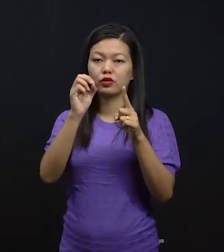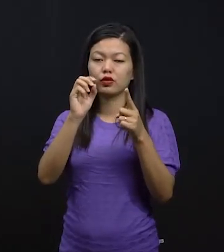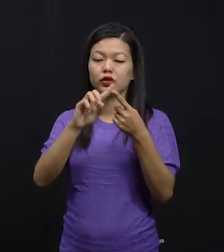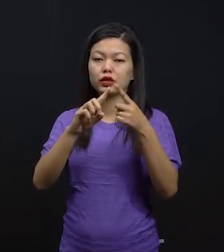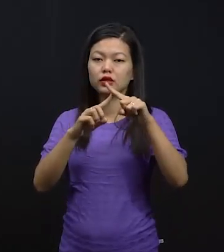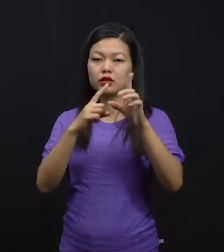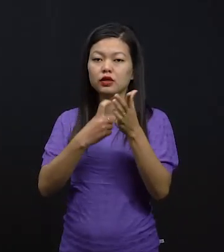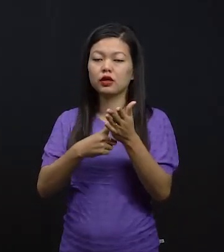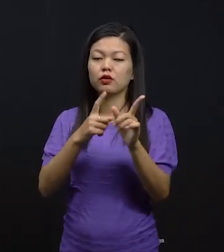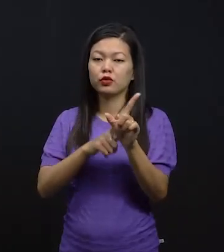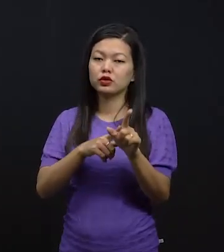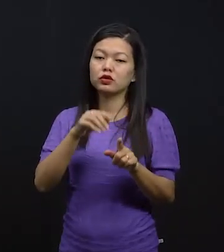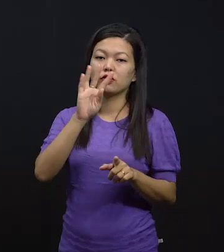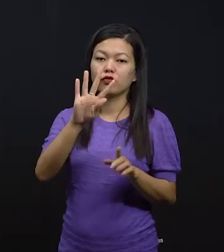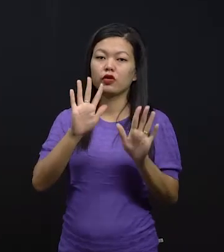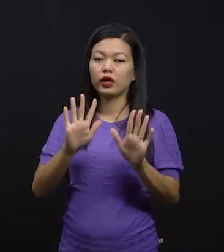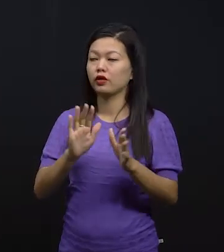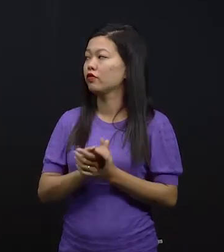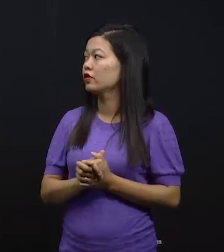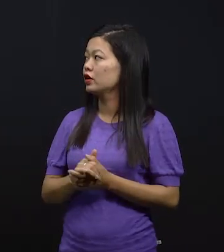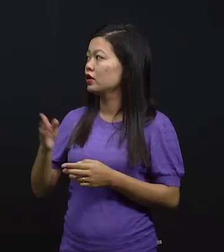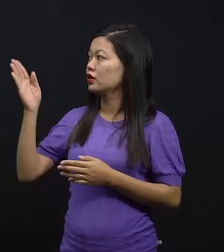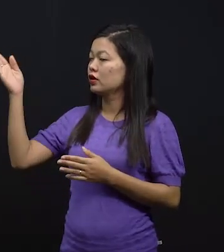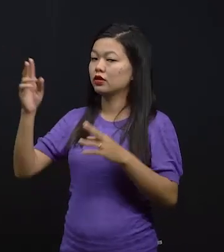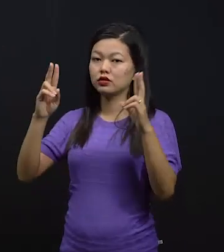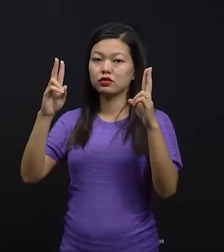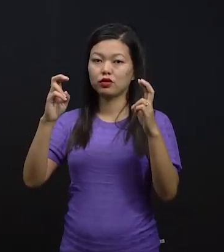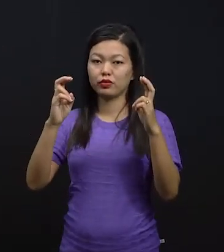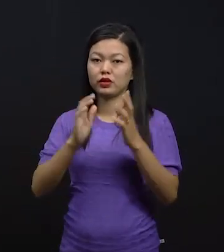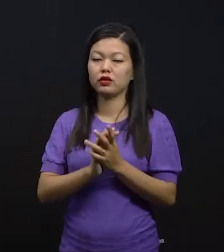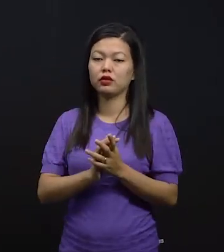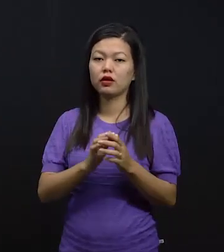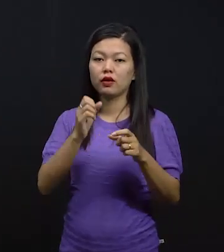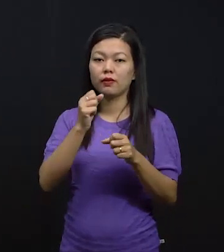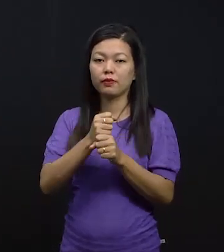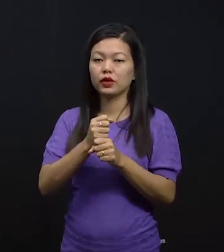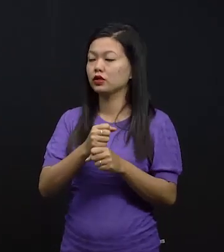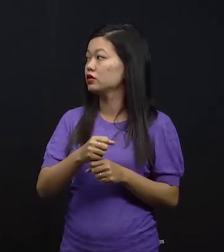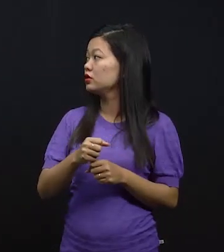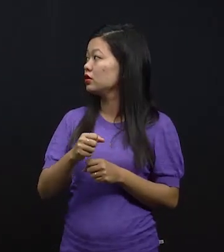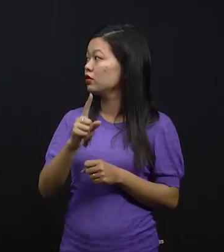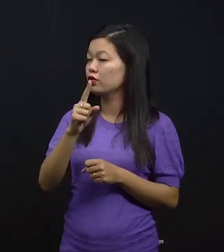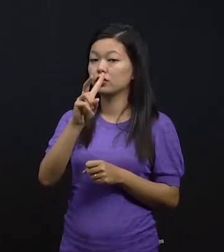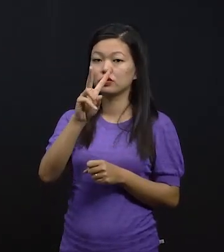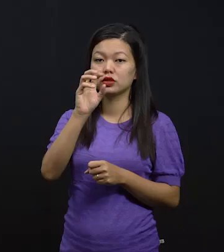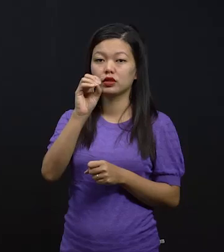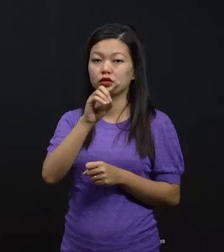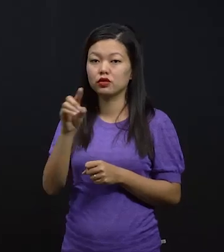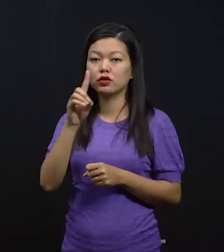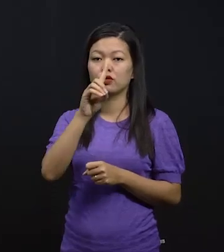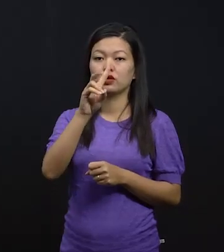will find The Wind Hover in page number 120 to 123. The poem itself is a short poem,